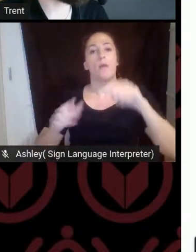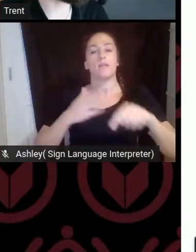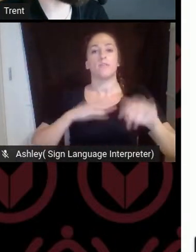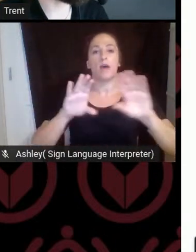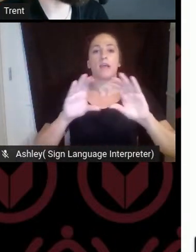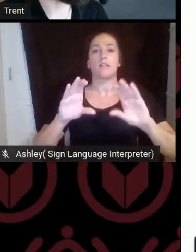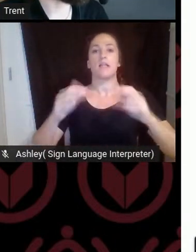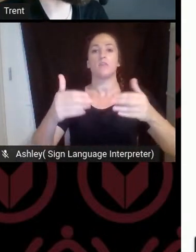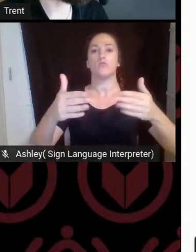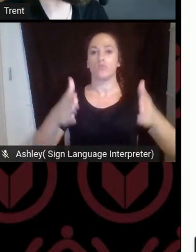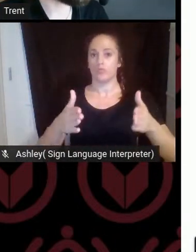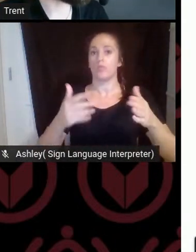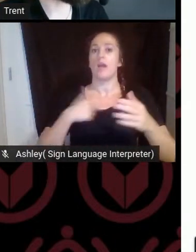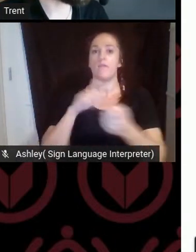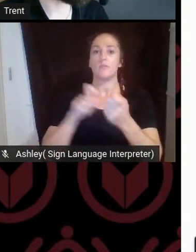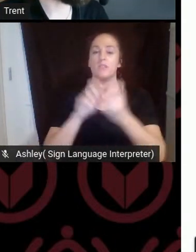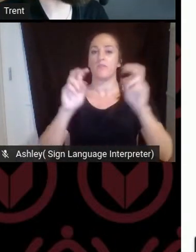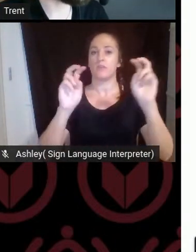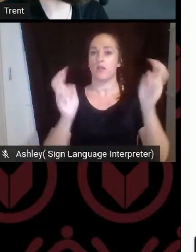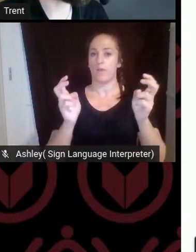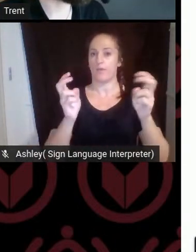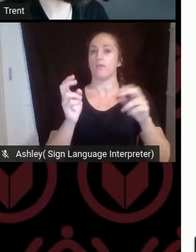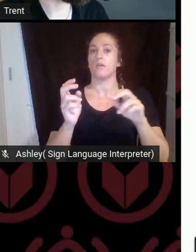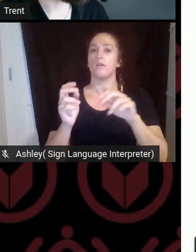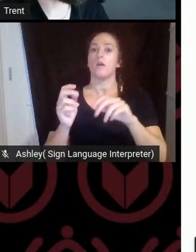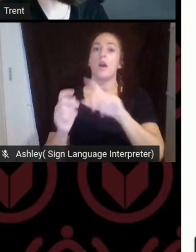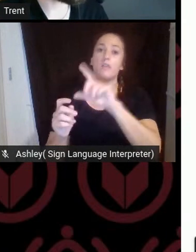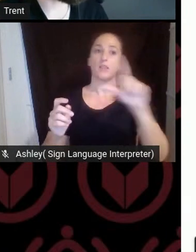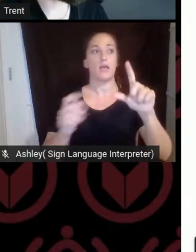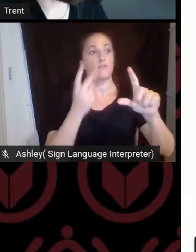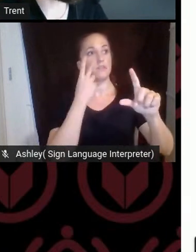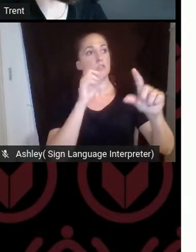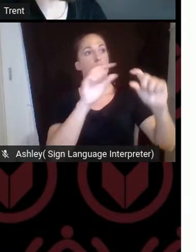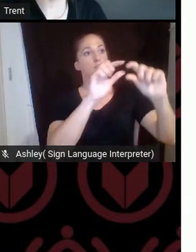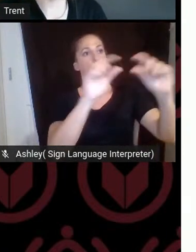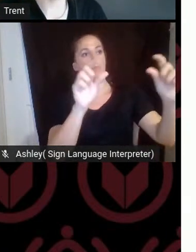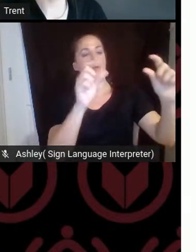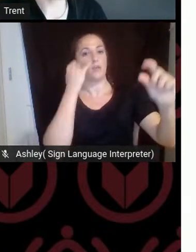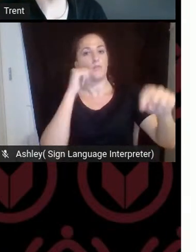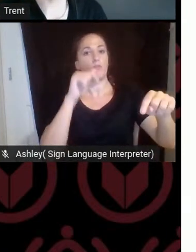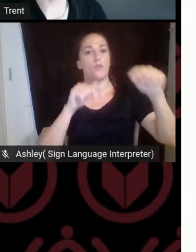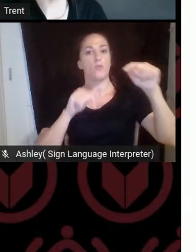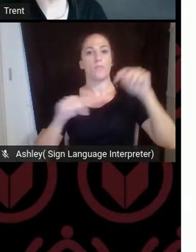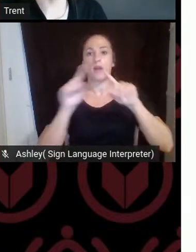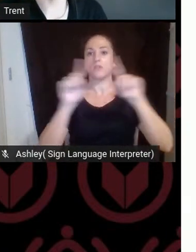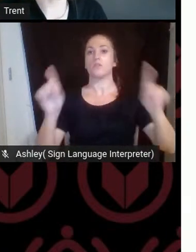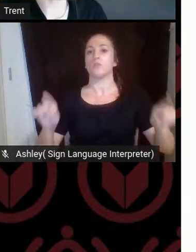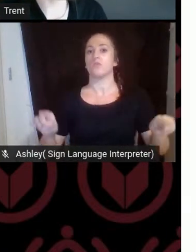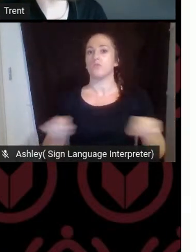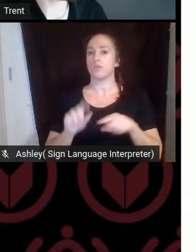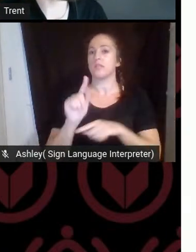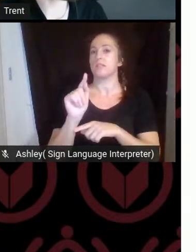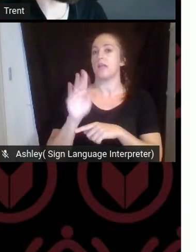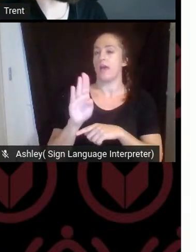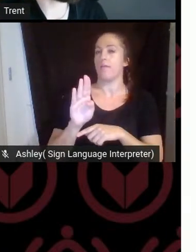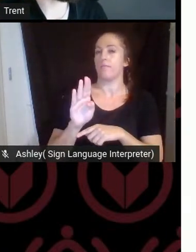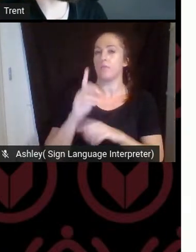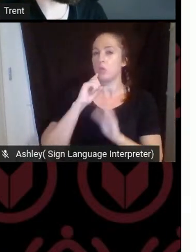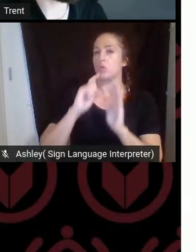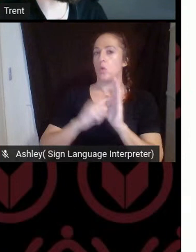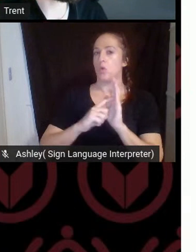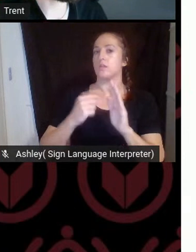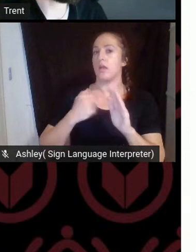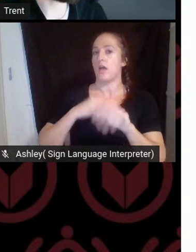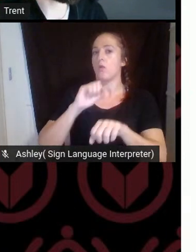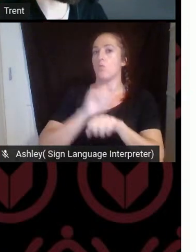a topic here. You'll see my topic appear on the left. And then if I go back to the stream tab, you will see that I posted an assignment here